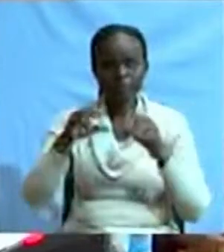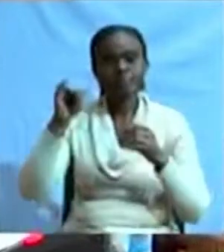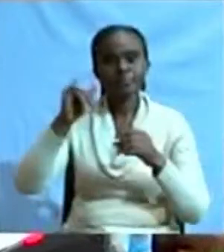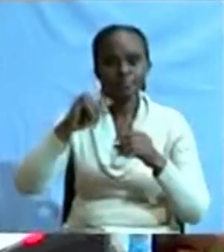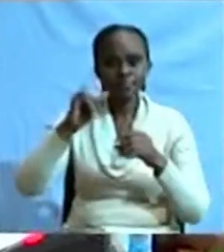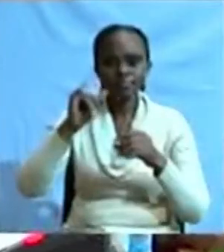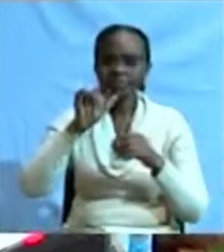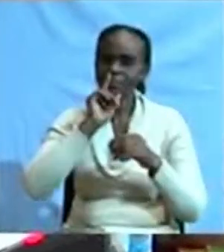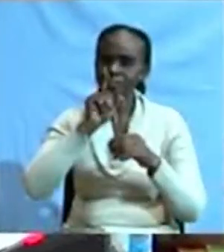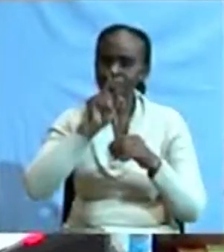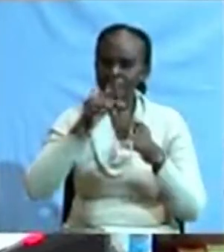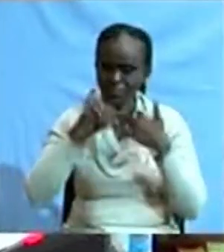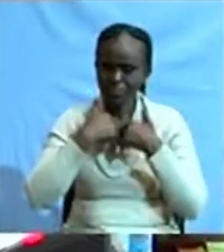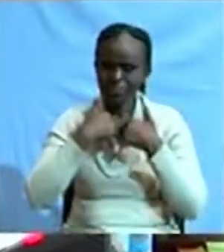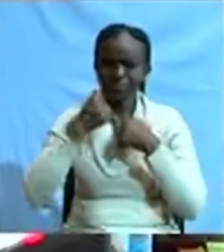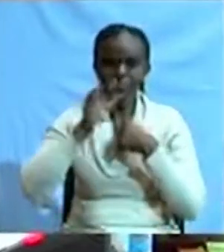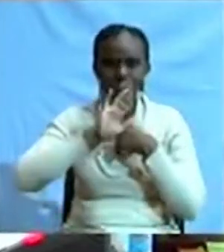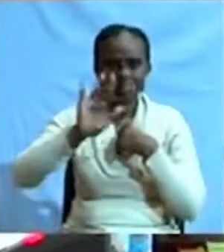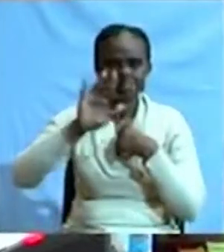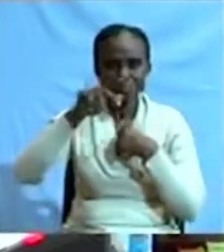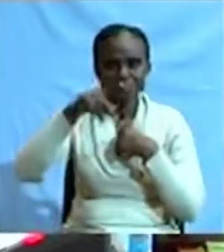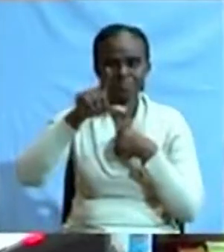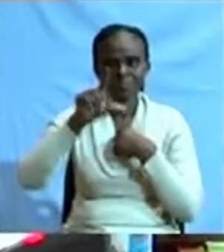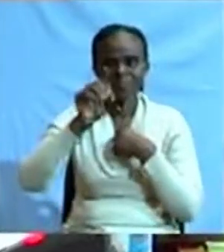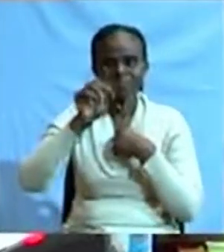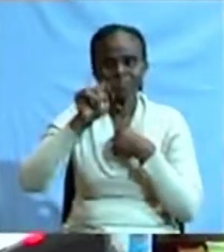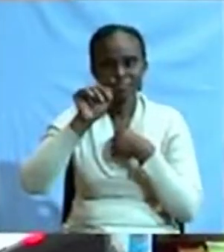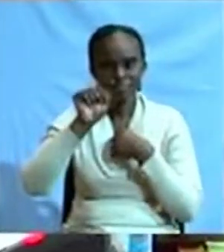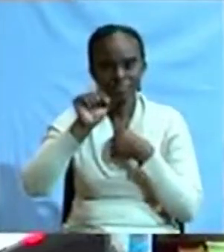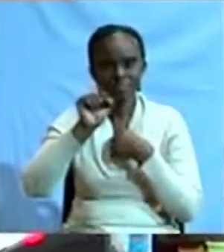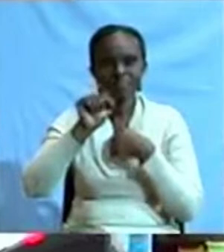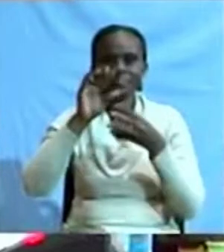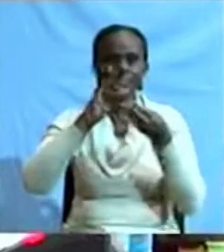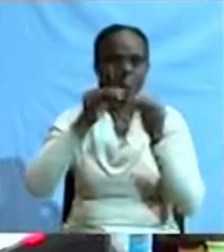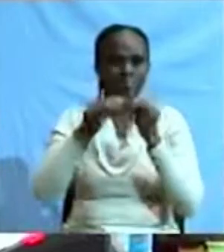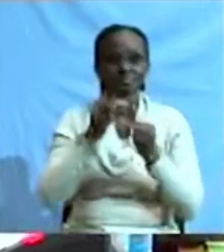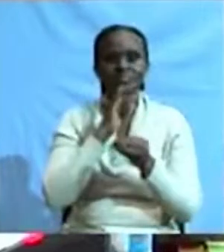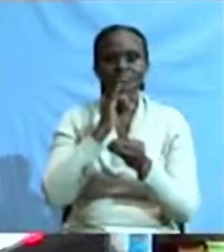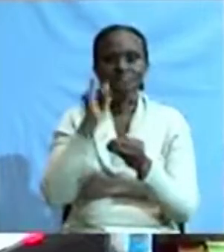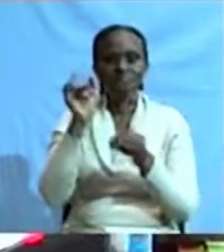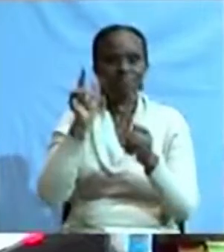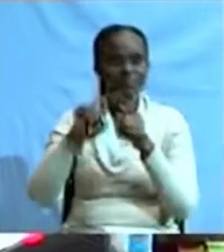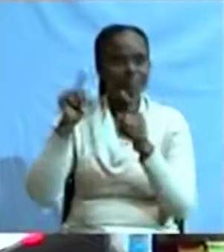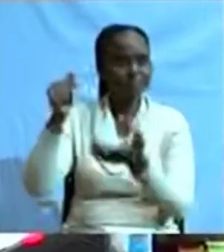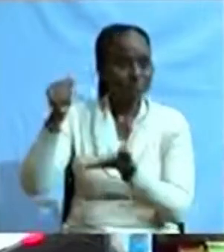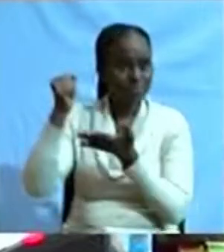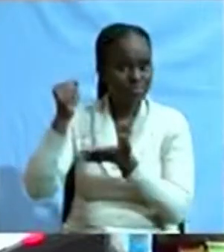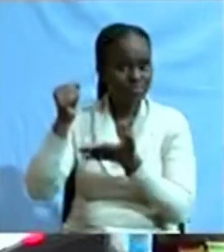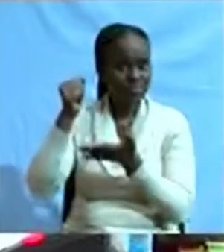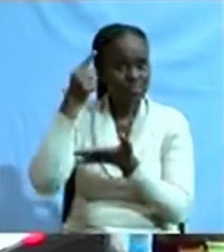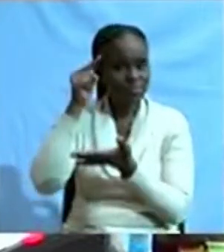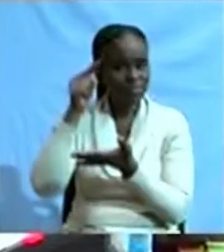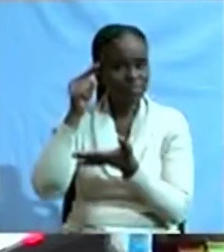ahead to have the plots that were not yet numbered budgeted for.